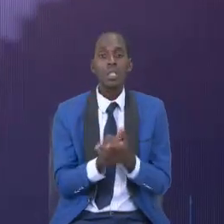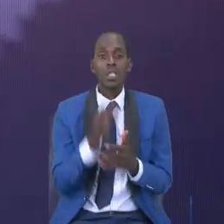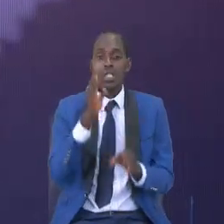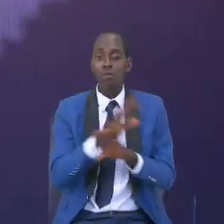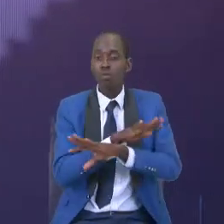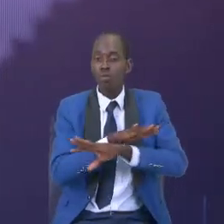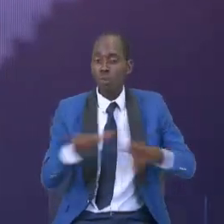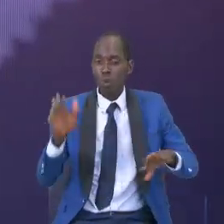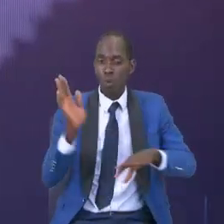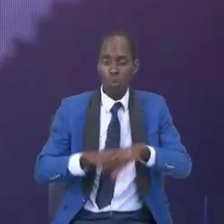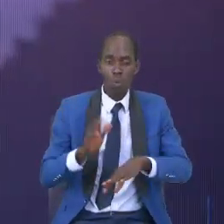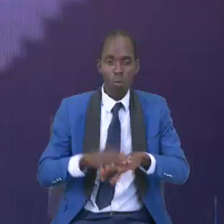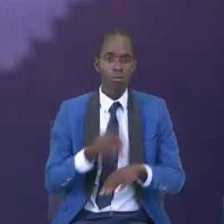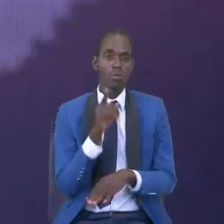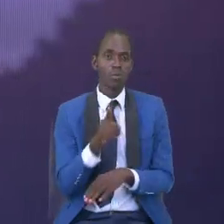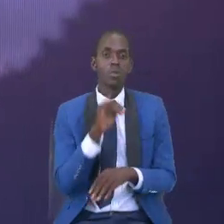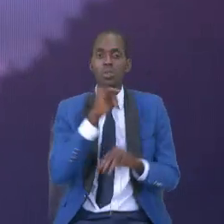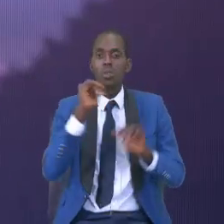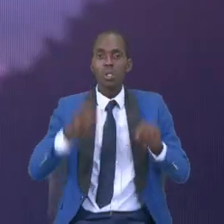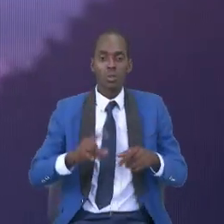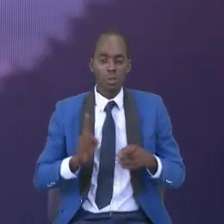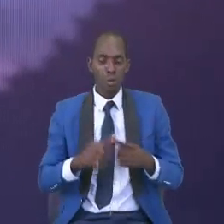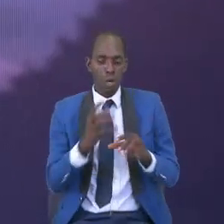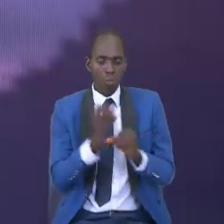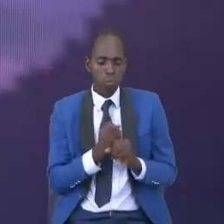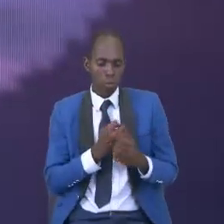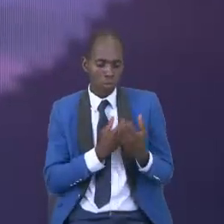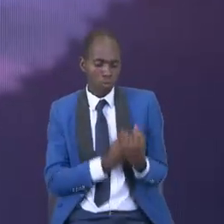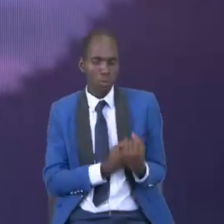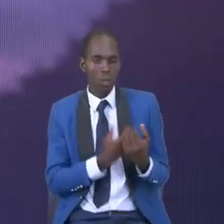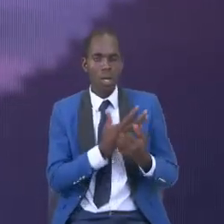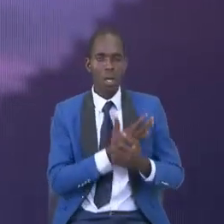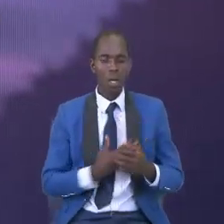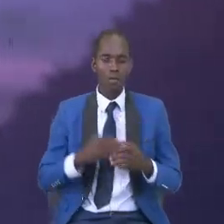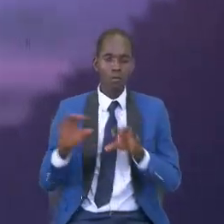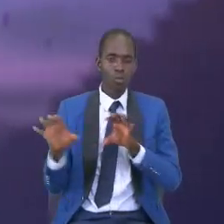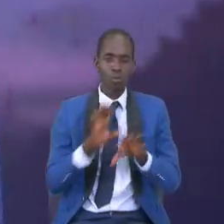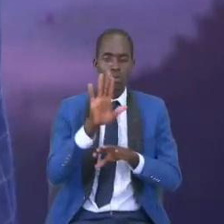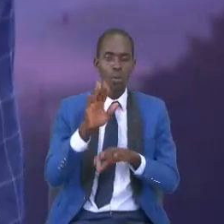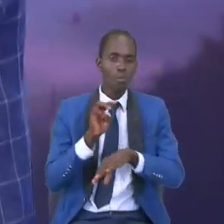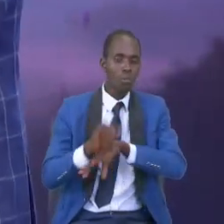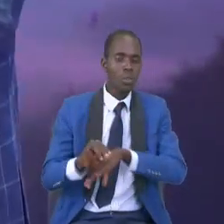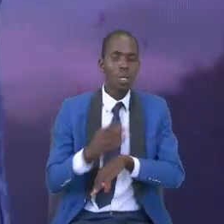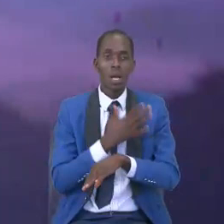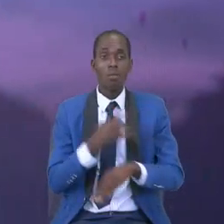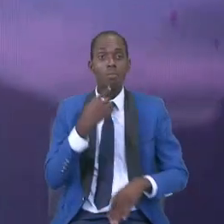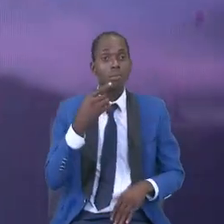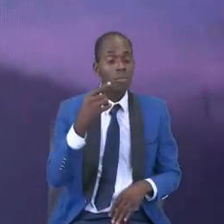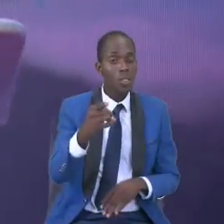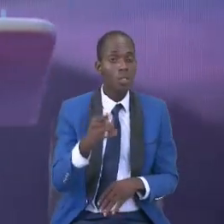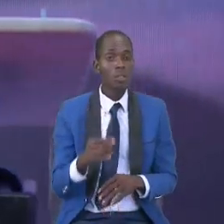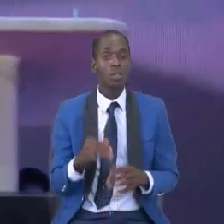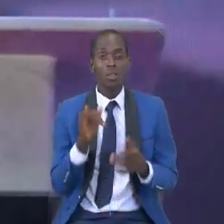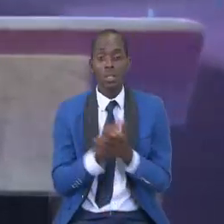want him, if you are not able to sum up the courage and fulfill your ministry and tell him, it says